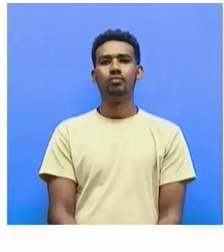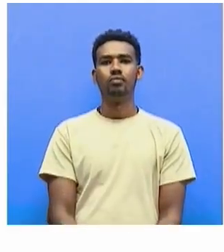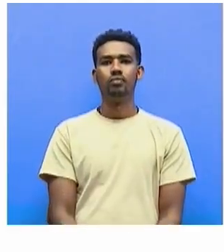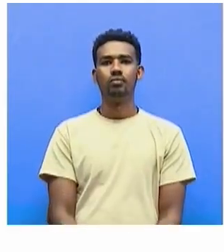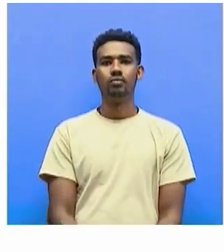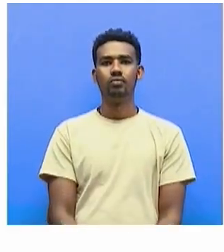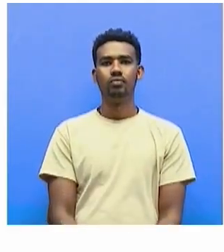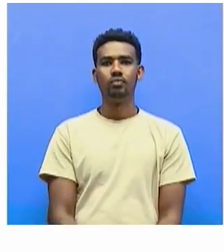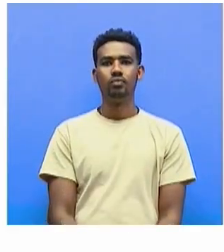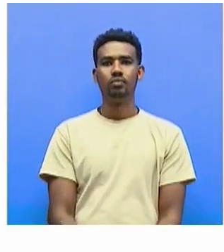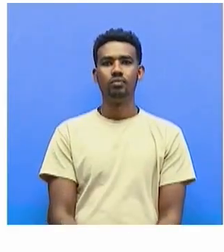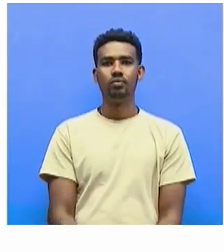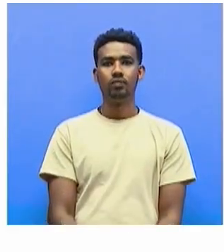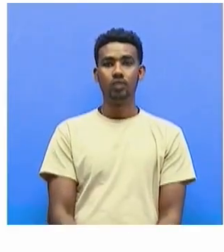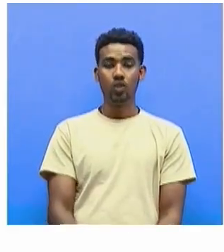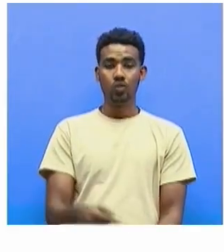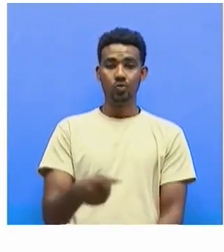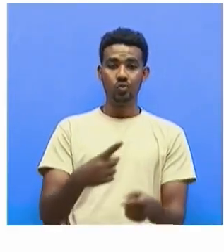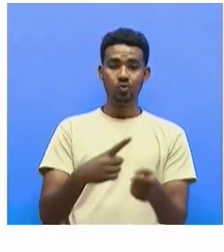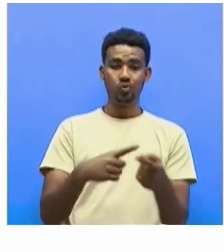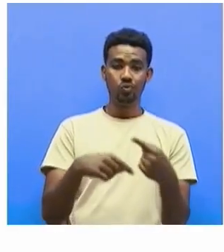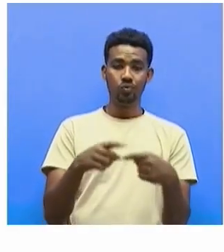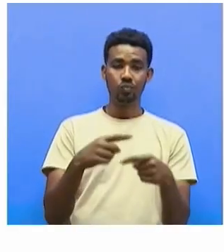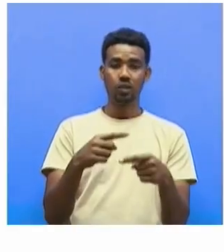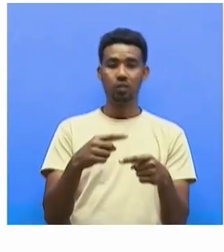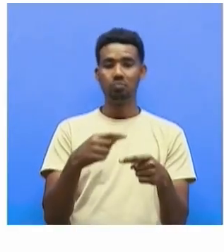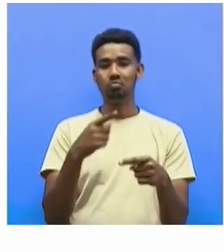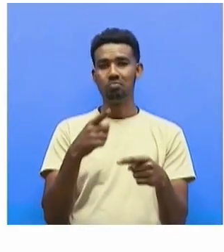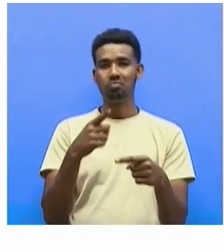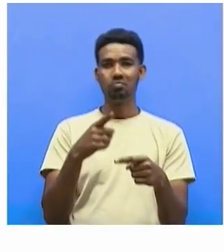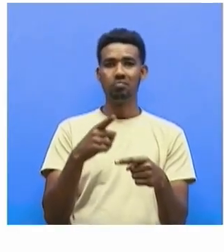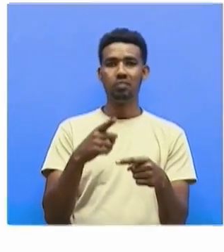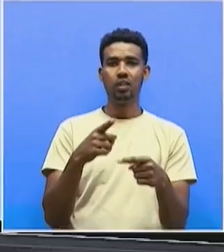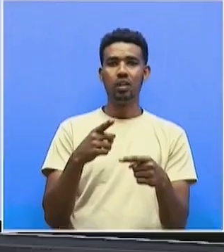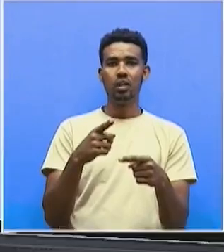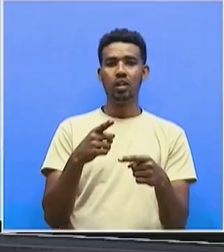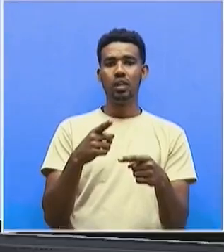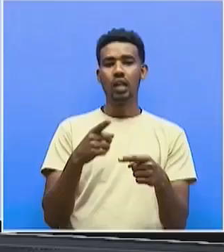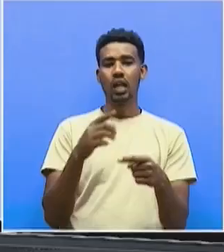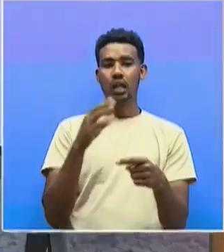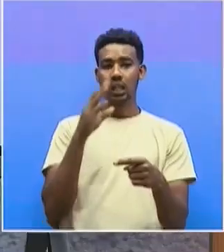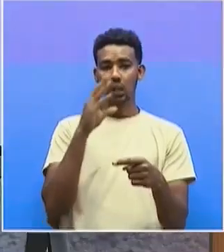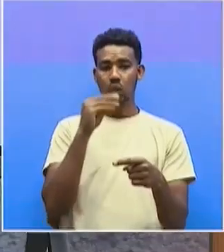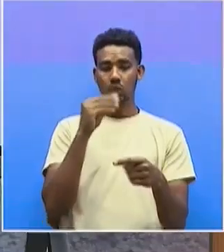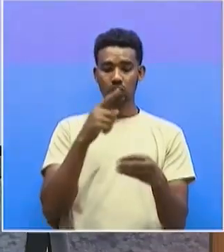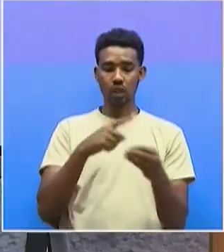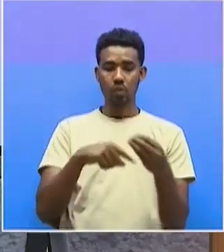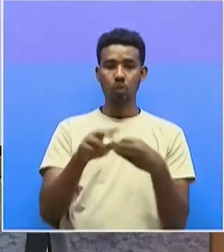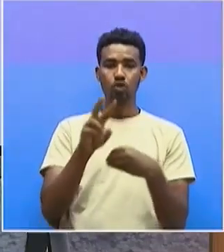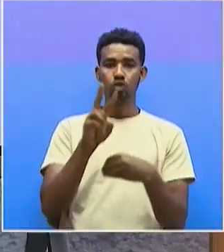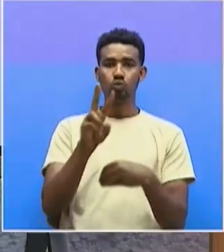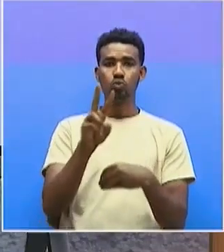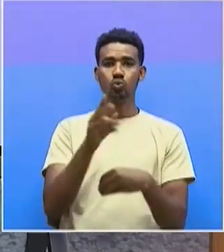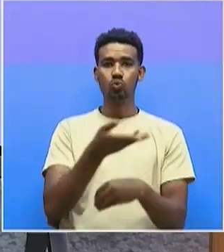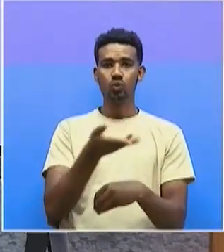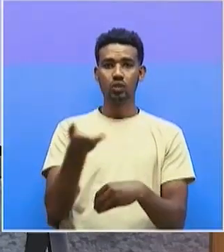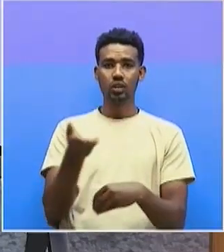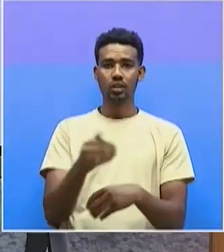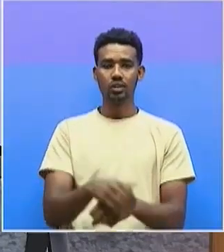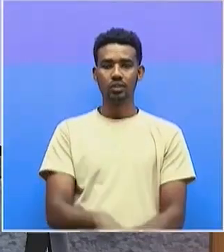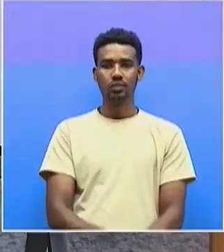Prefer. So, when we come to here, this is prefer. When we come to here, it talks about two things. What I